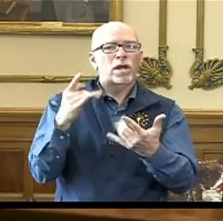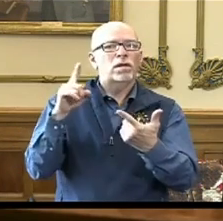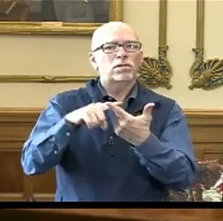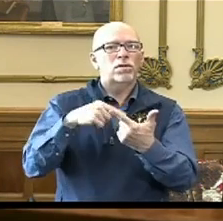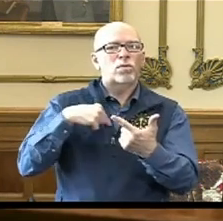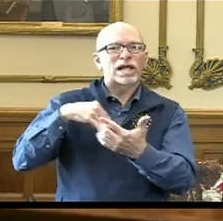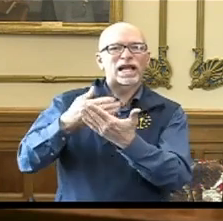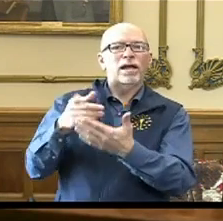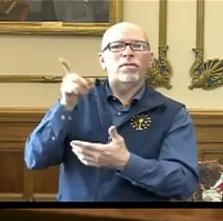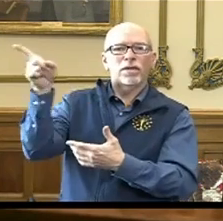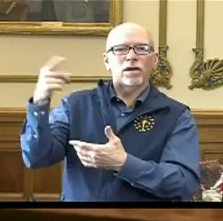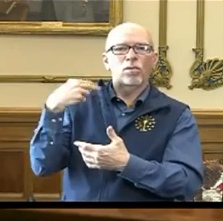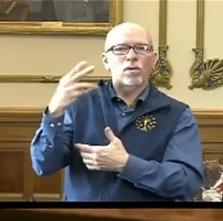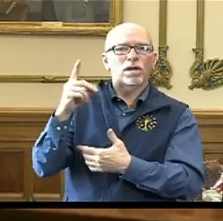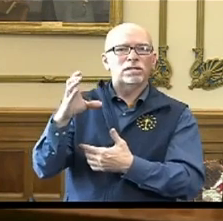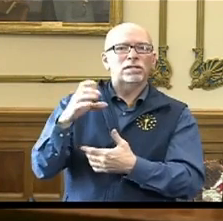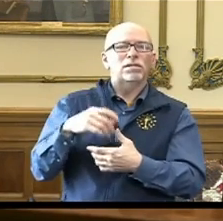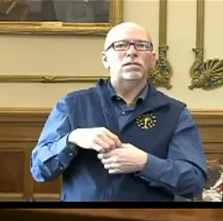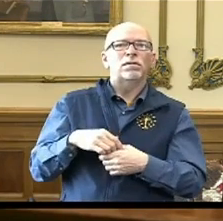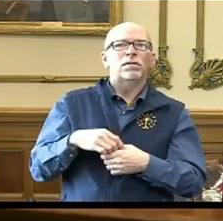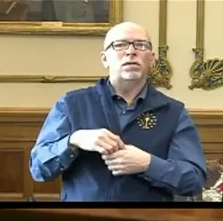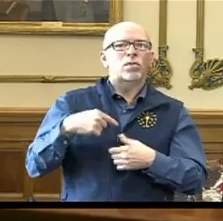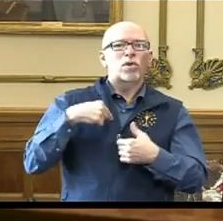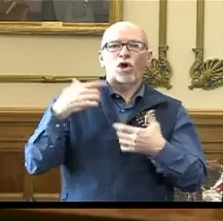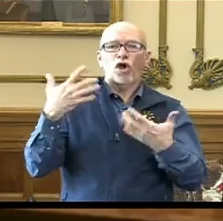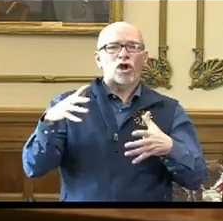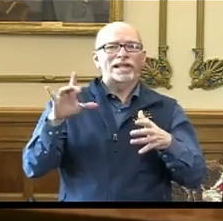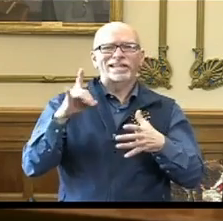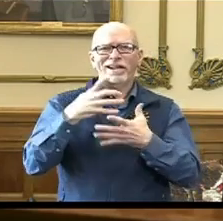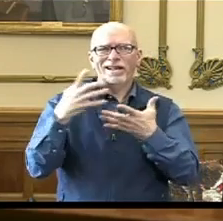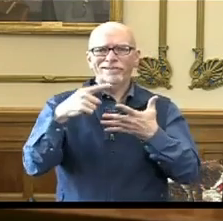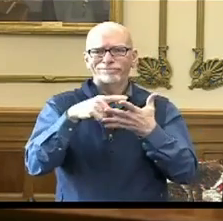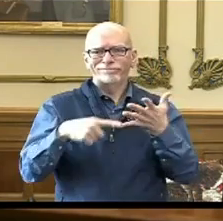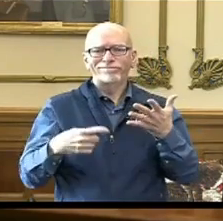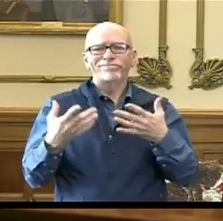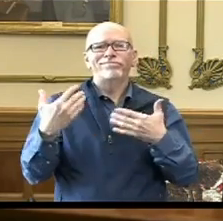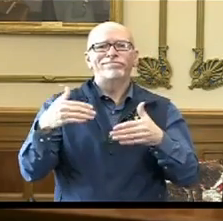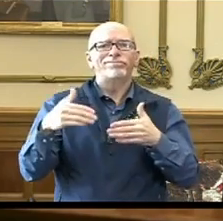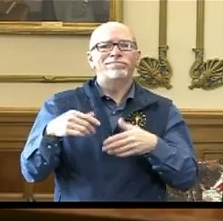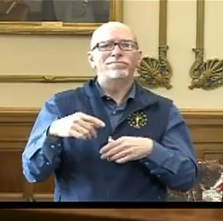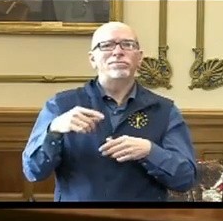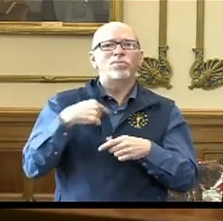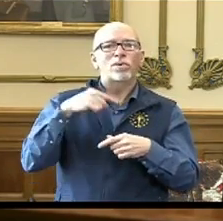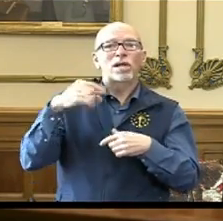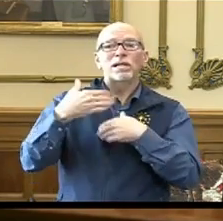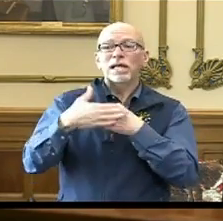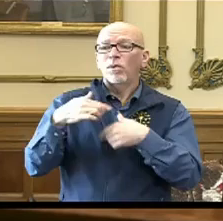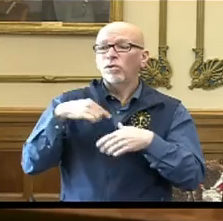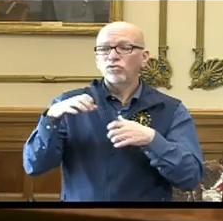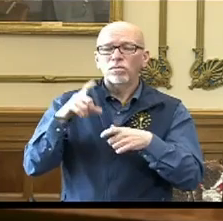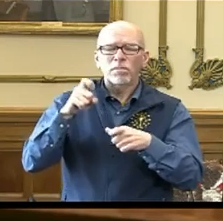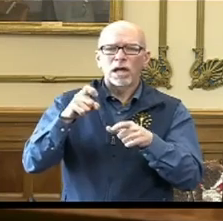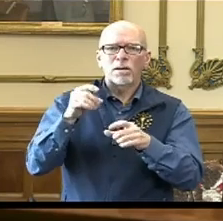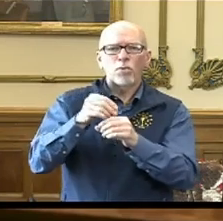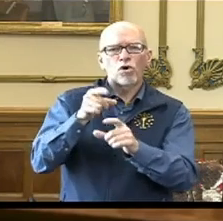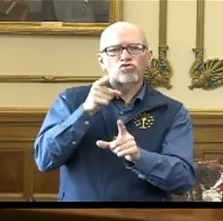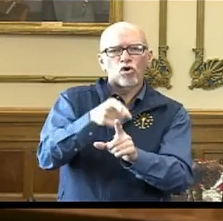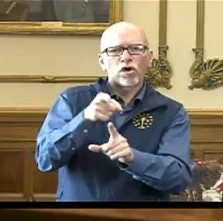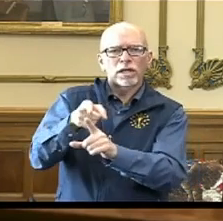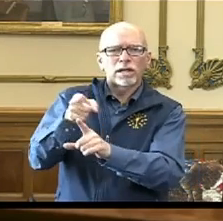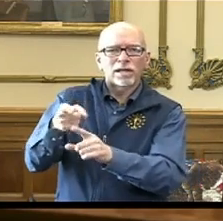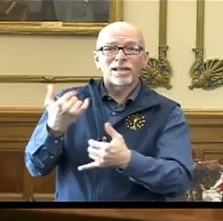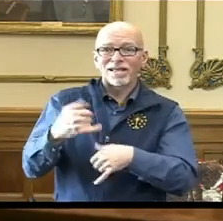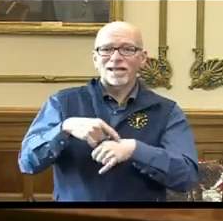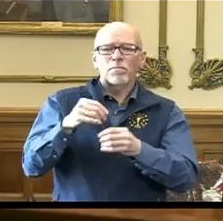get there. We put a lot out there already. Whatever we do marginally has to really be targeted. There was more for hospitals,